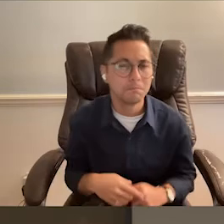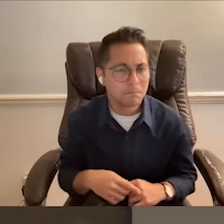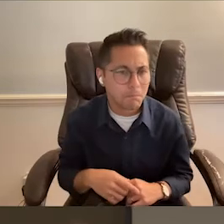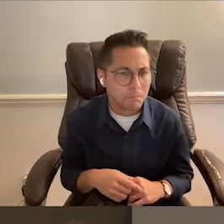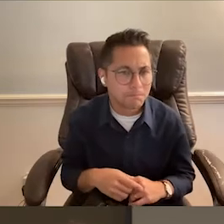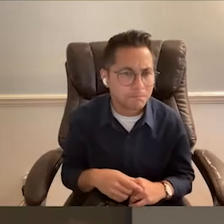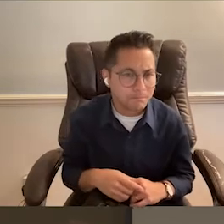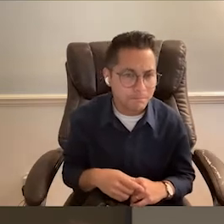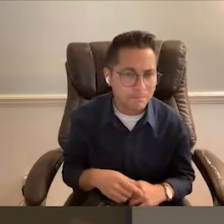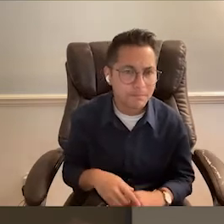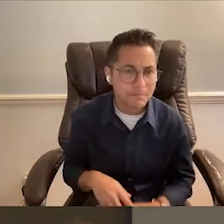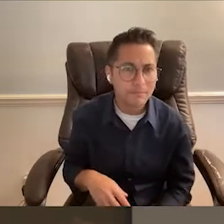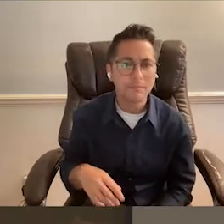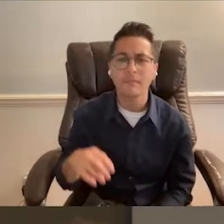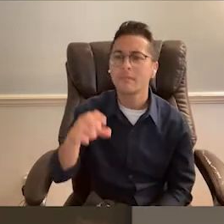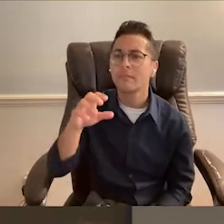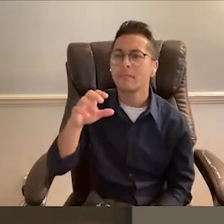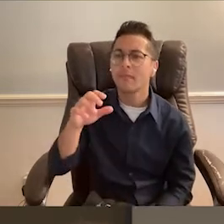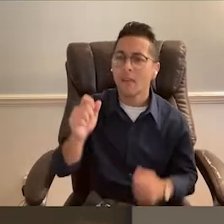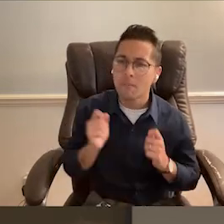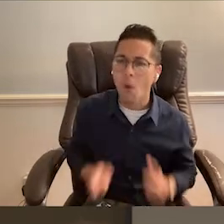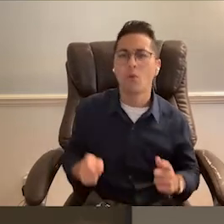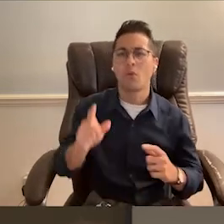post-traumatic stress disorder, or PTSD.